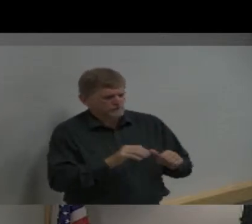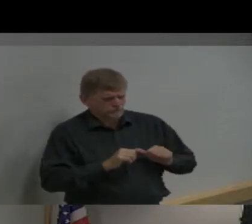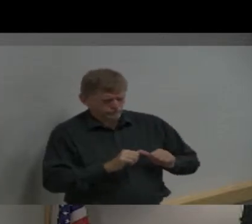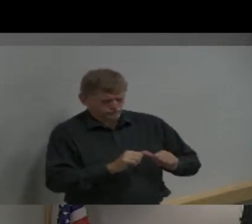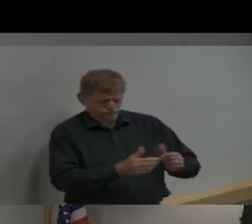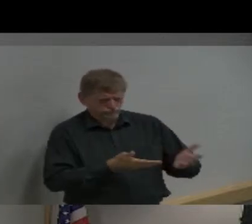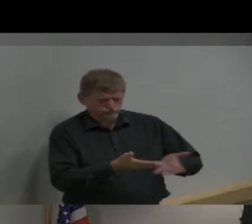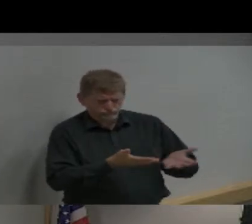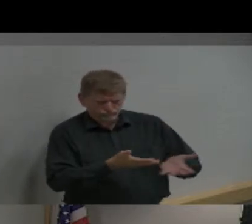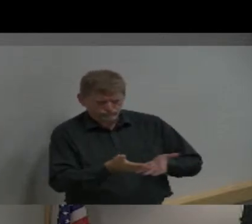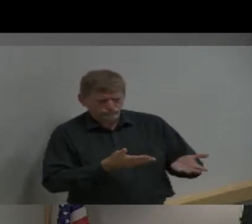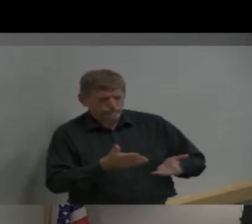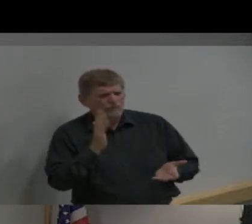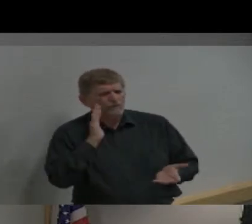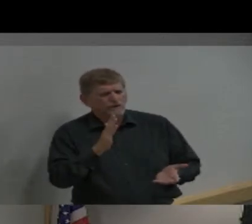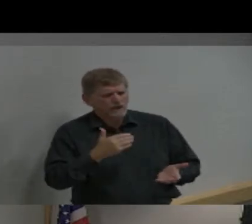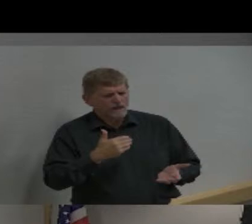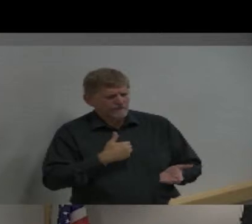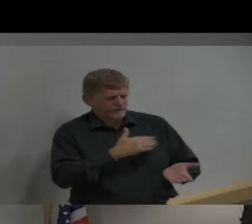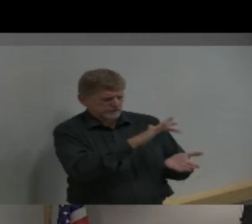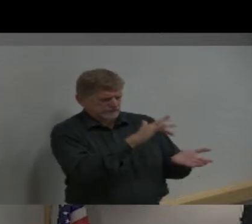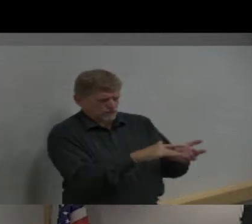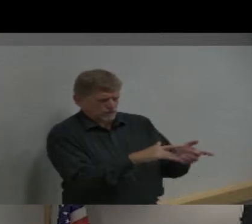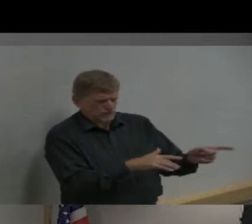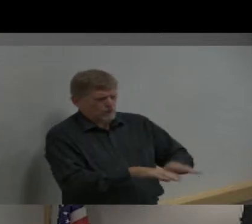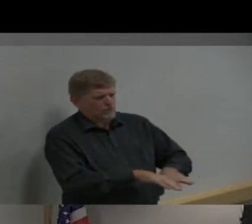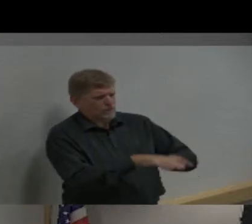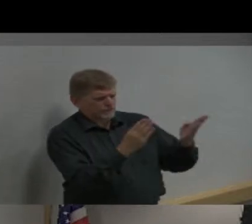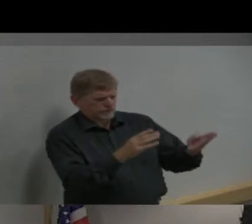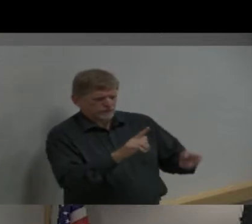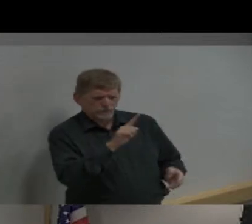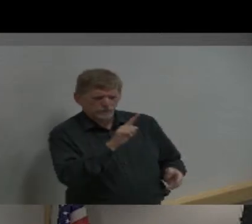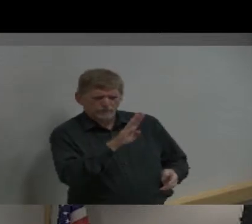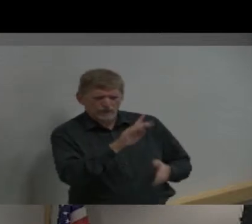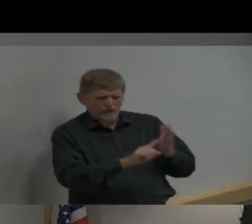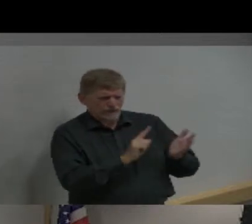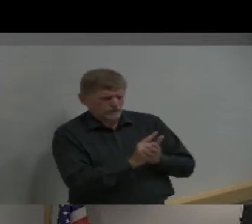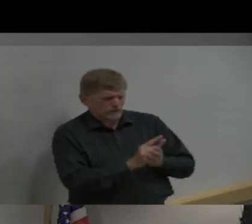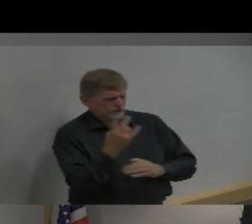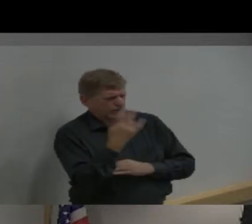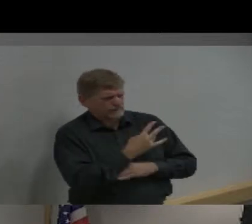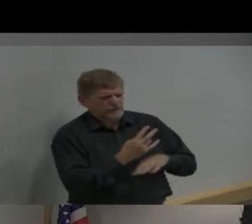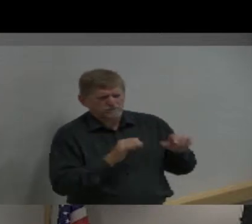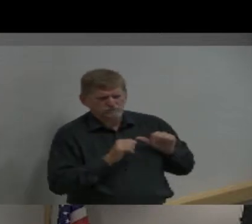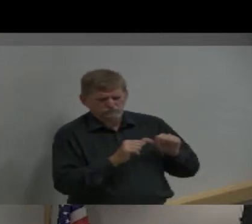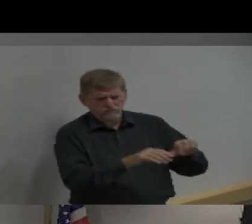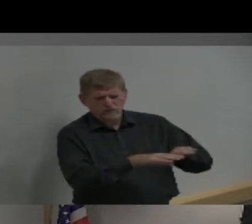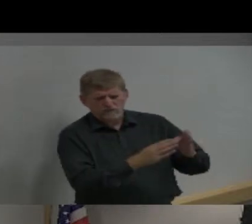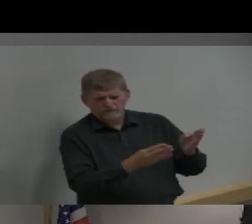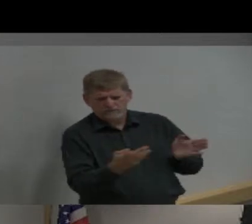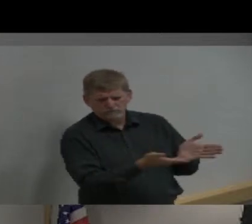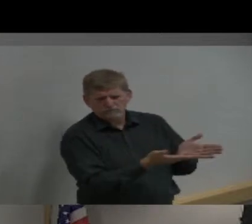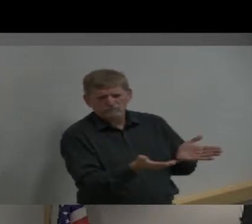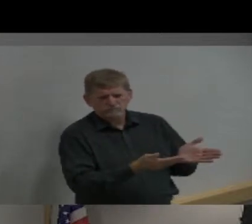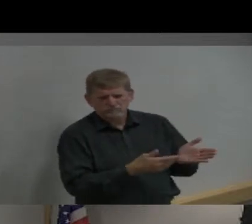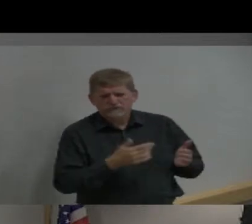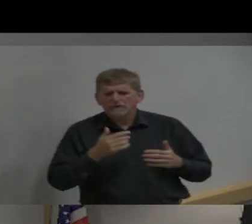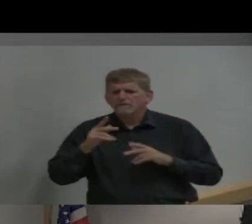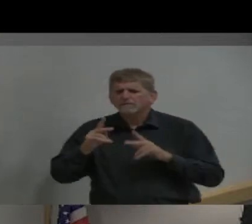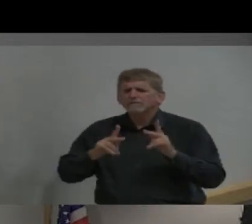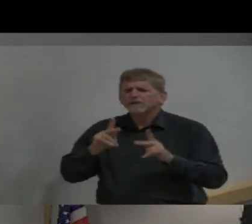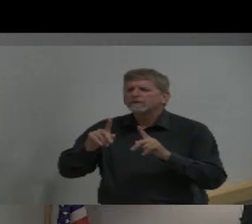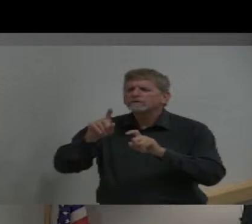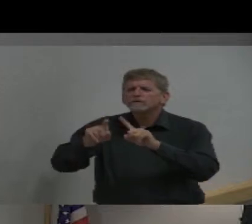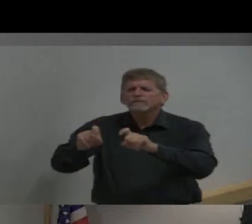open 24/7. So we are going to have, we're still calculating or getting the survey results back on how many people are actually going to stay